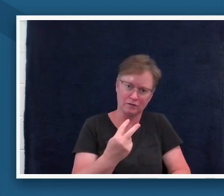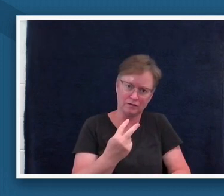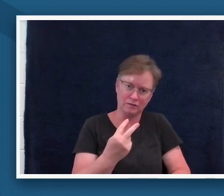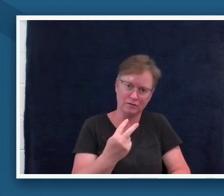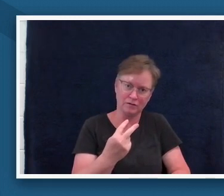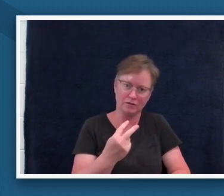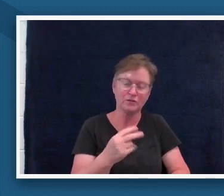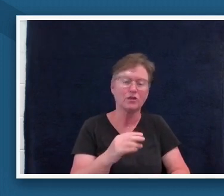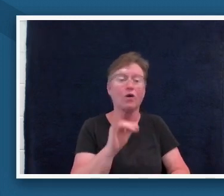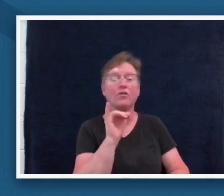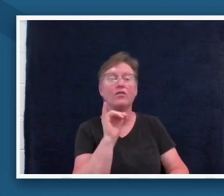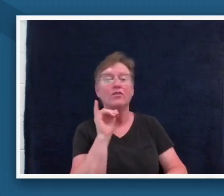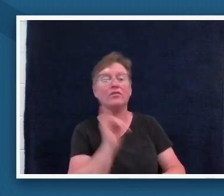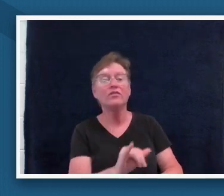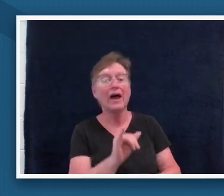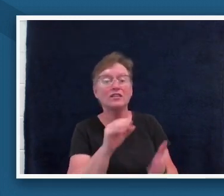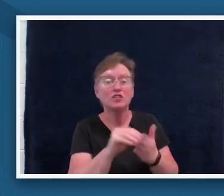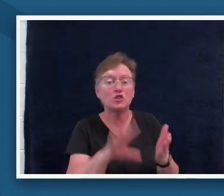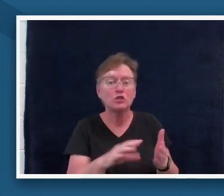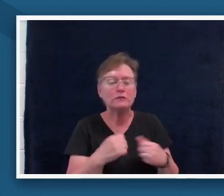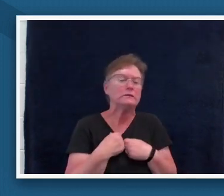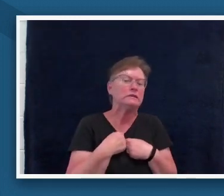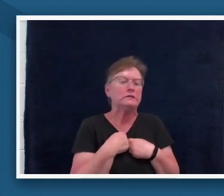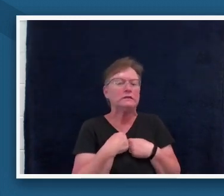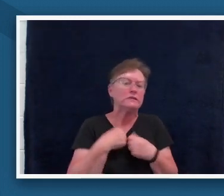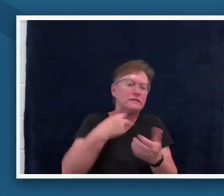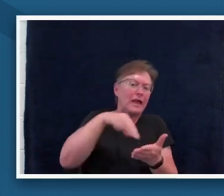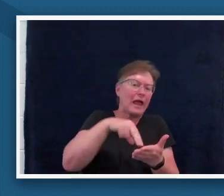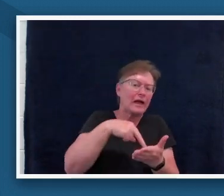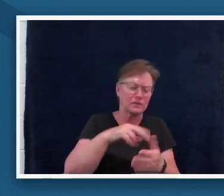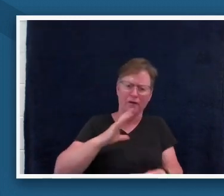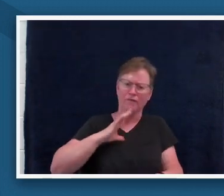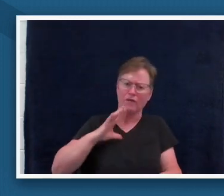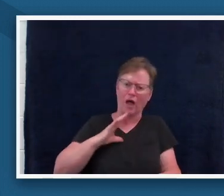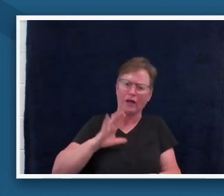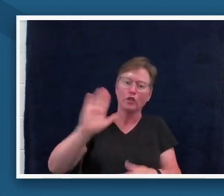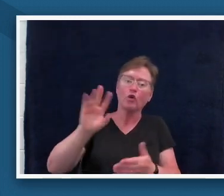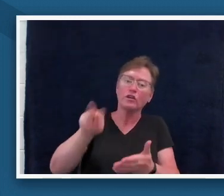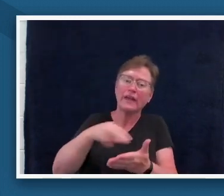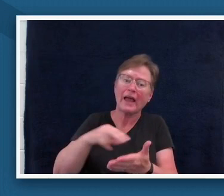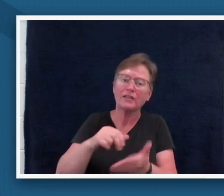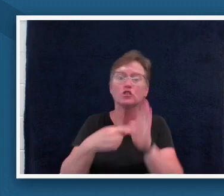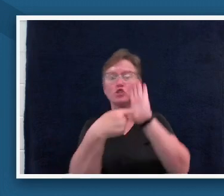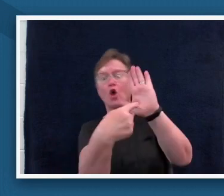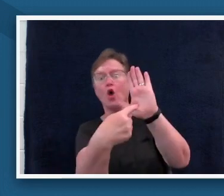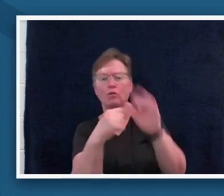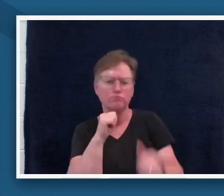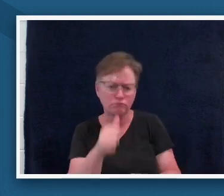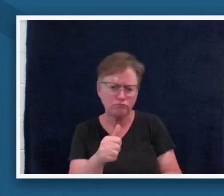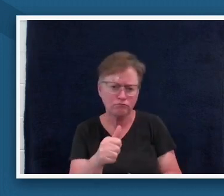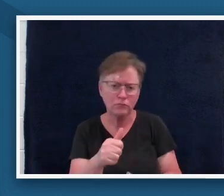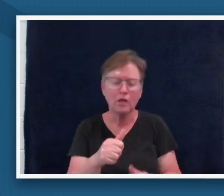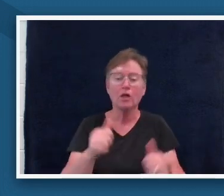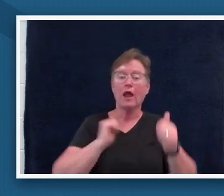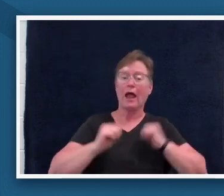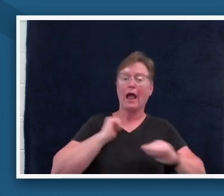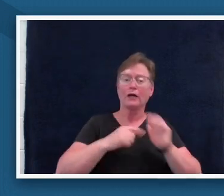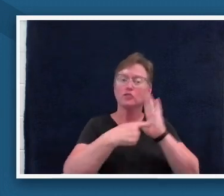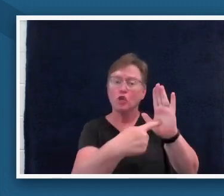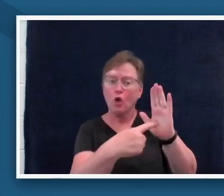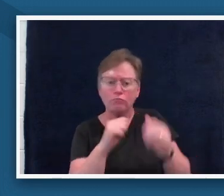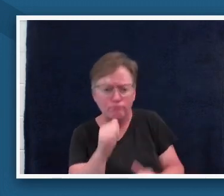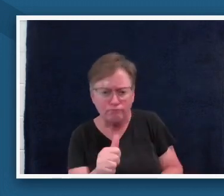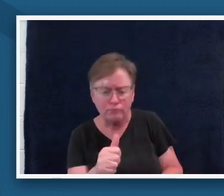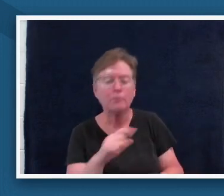was reluctant to dance. Well, that's okay. Your dance won't be on there, but your voice will, or your acting will. And so I think just letting them